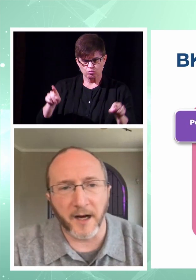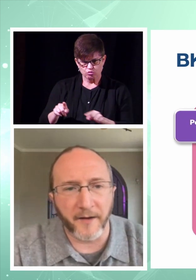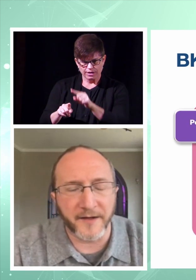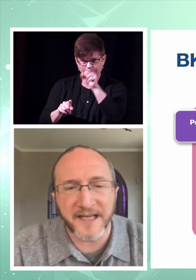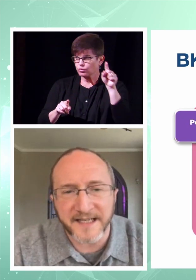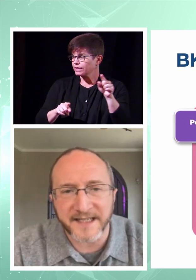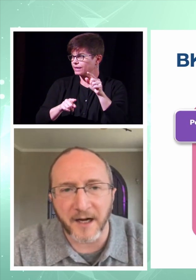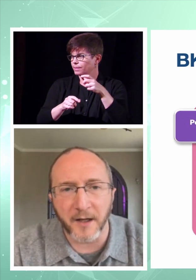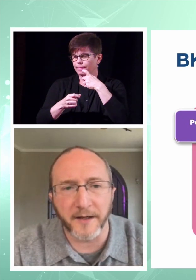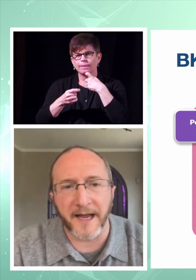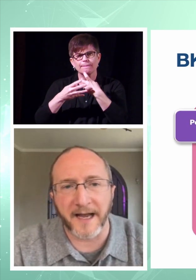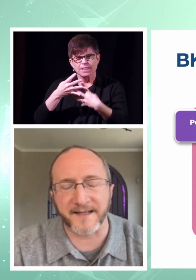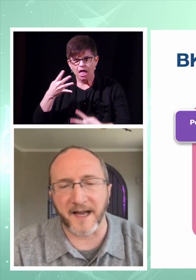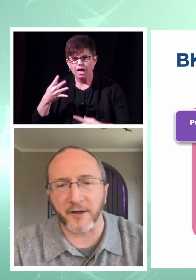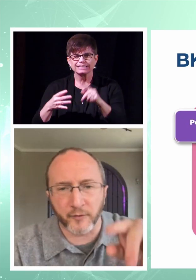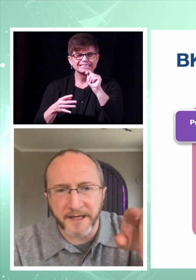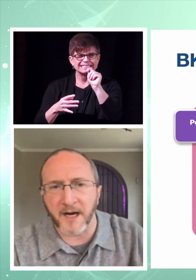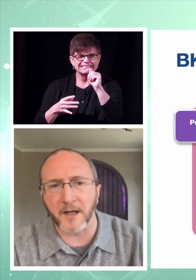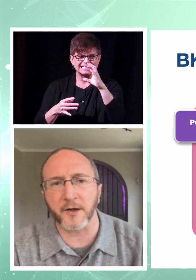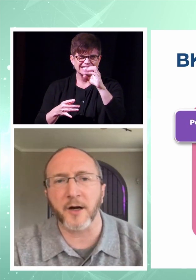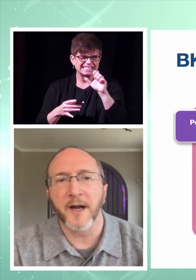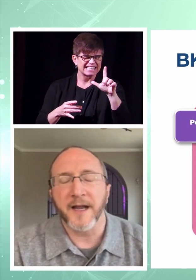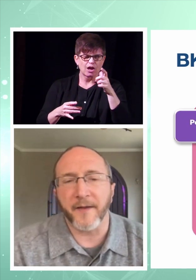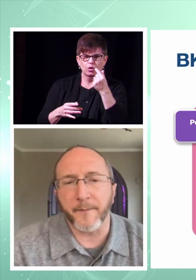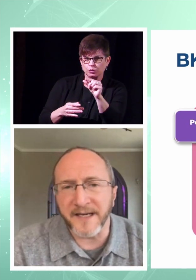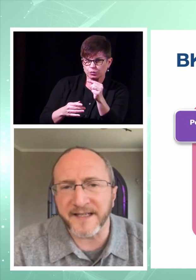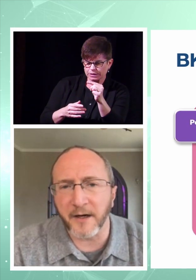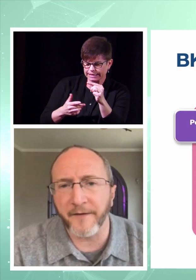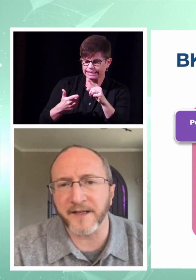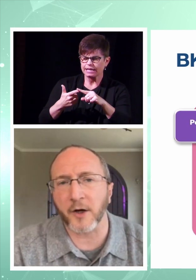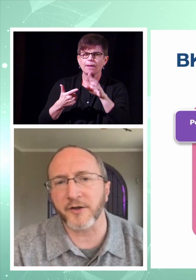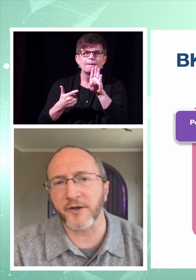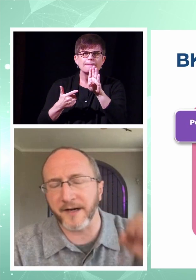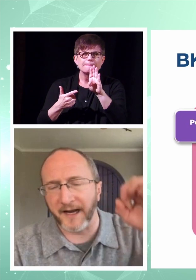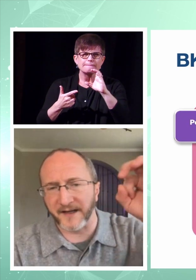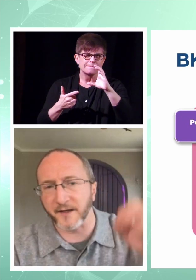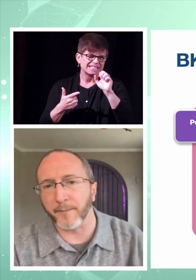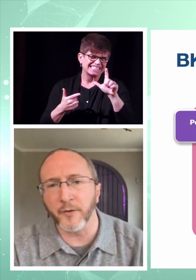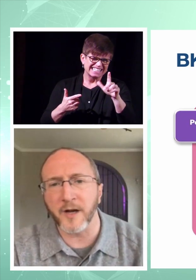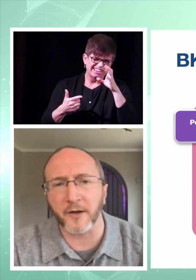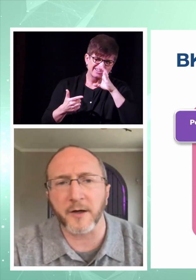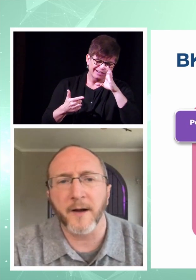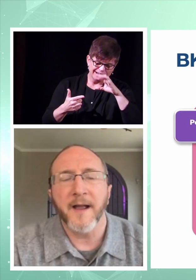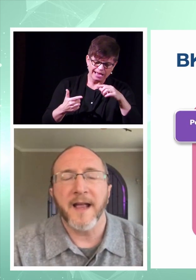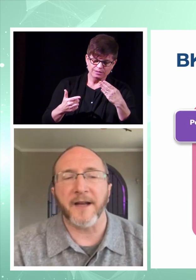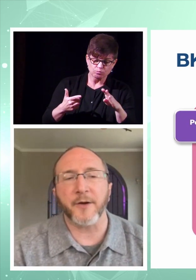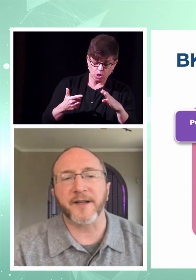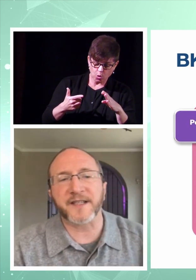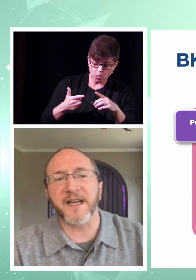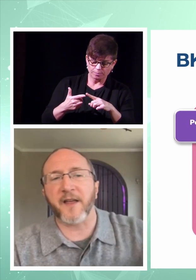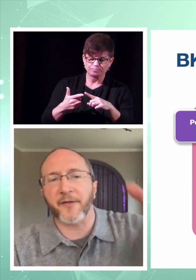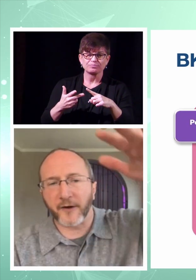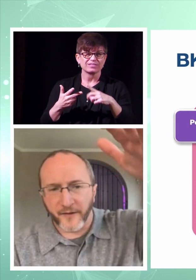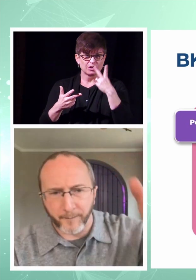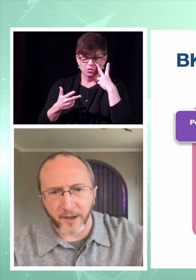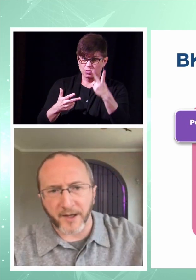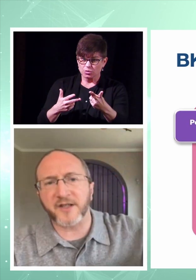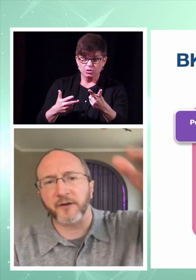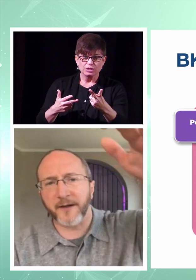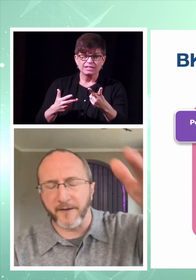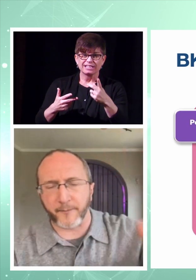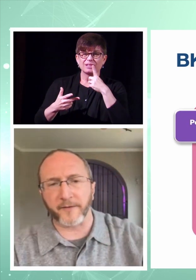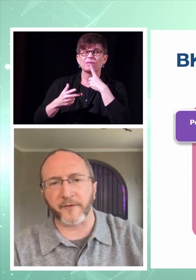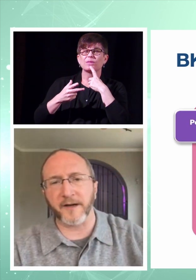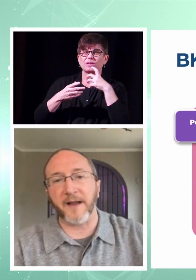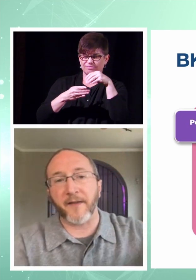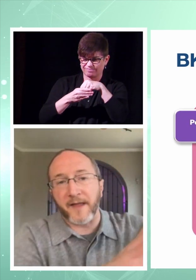see the T cell has that green color, and the B cell in this cartoon has a blue color. And you can see that they're in the